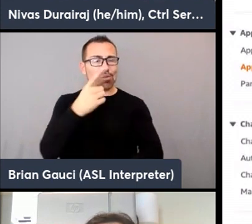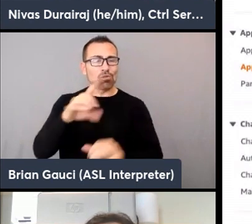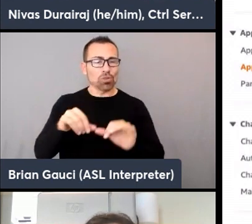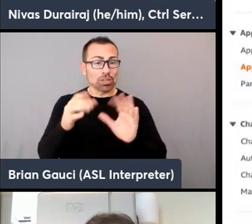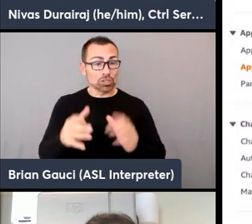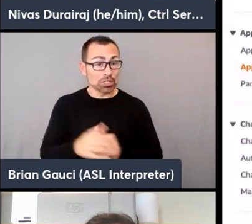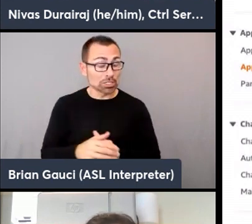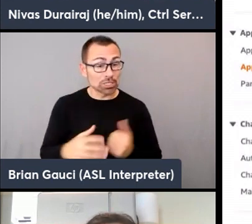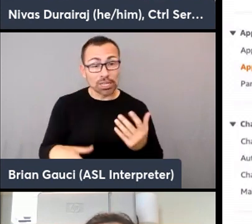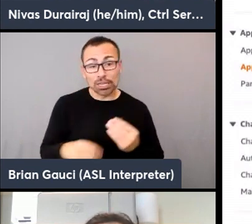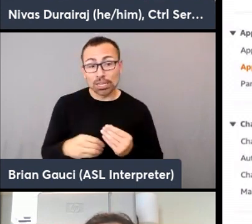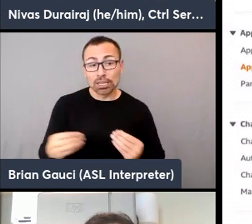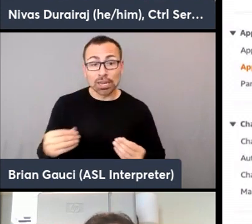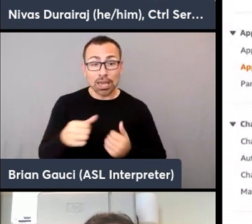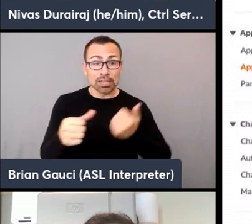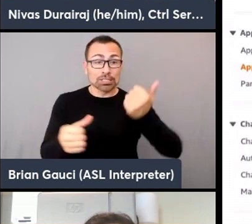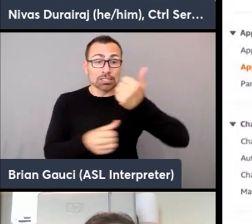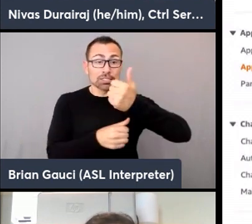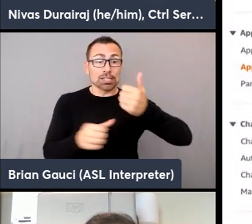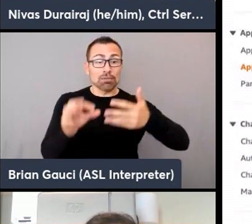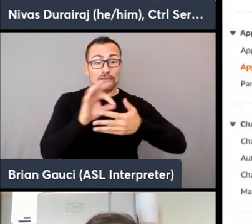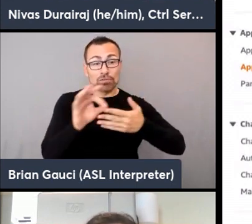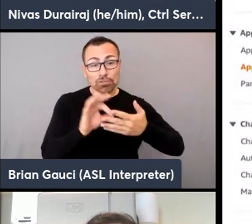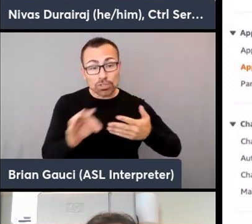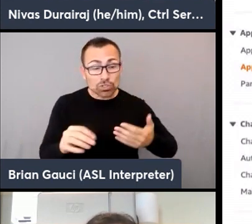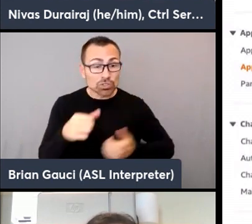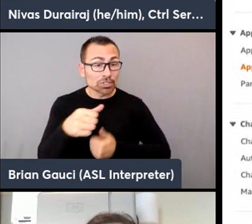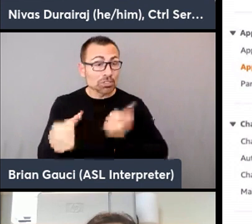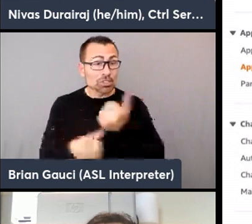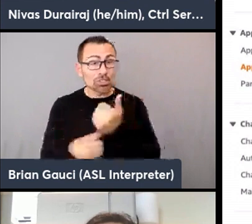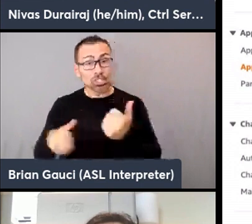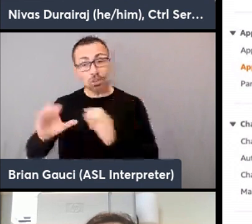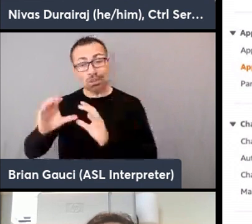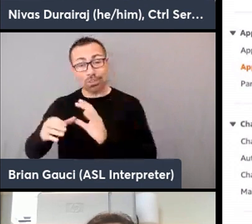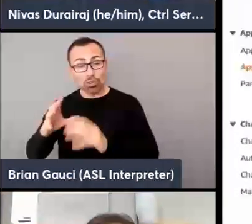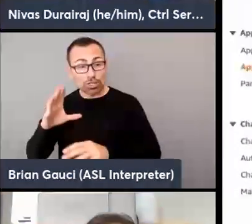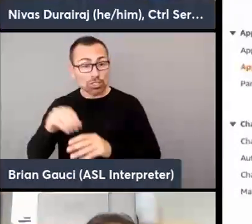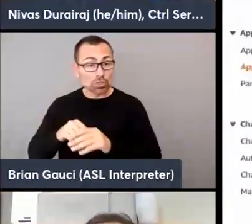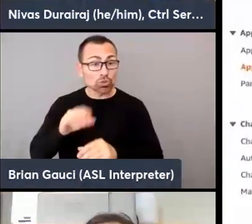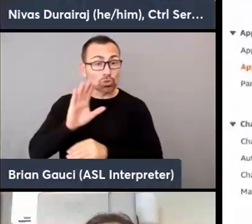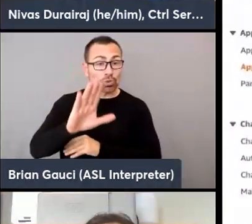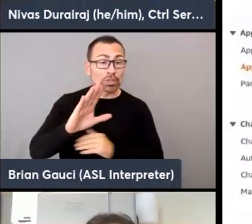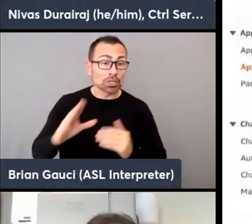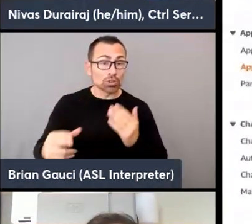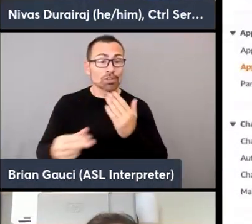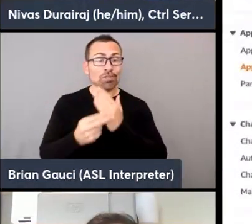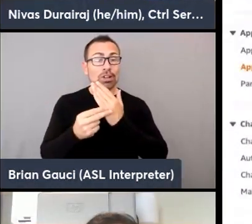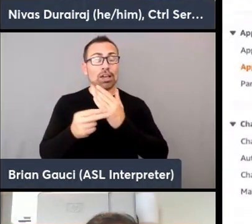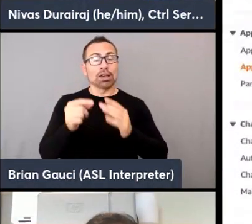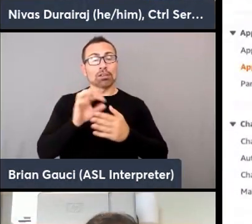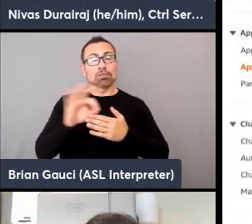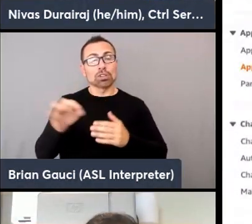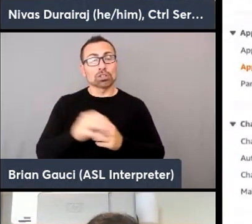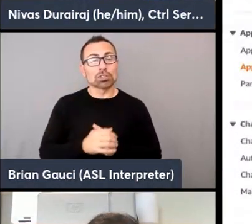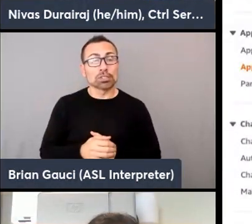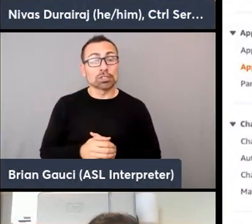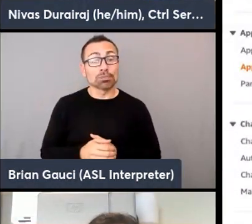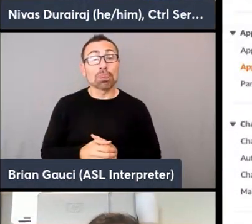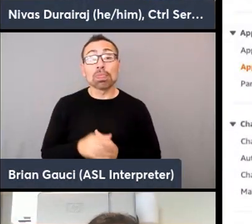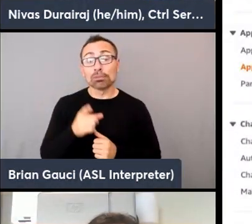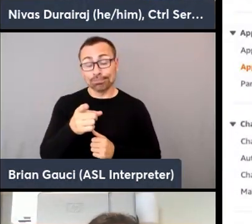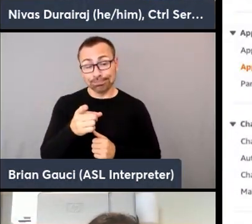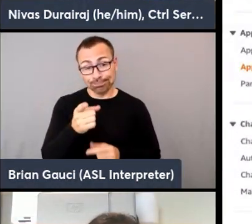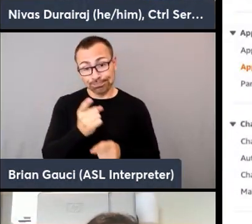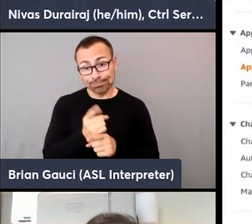and sub configurations to your feature flag. So here you can also see something called constraints that are in place, and you